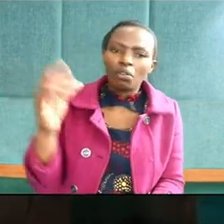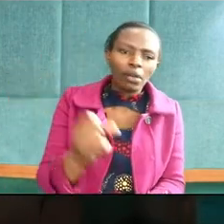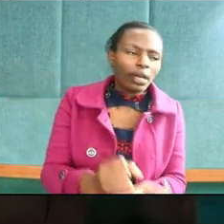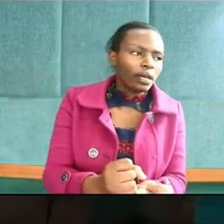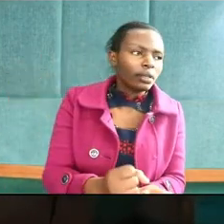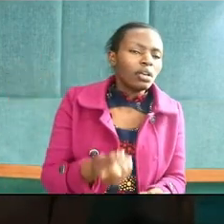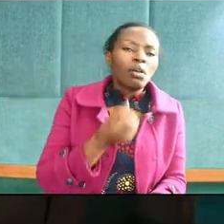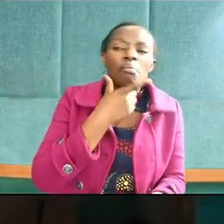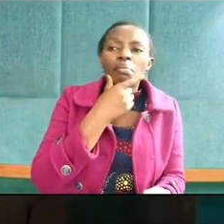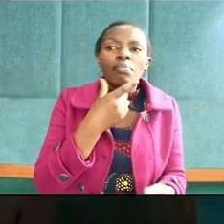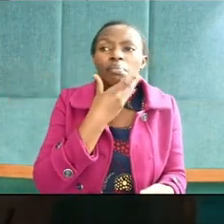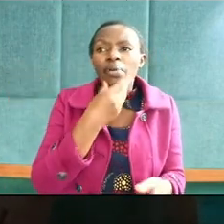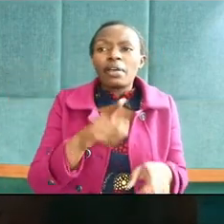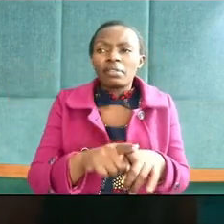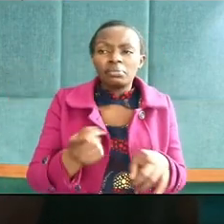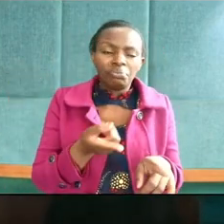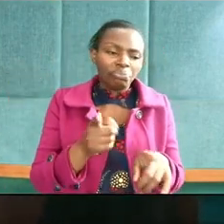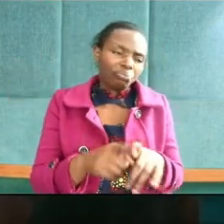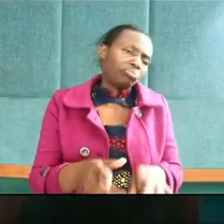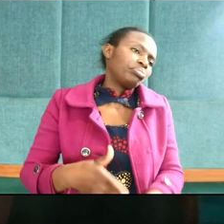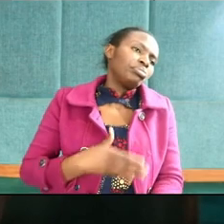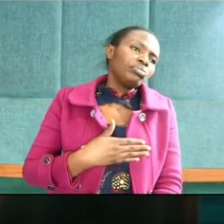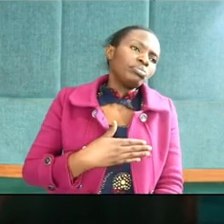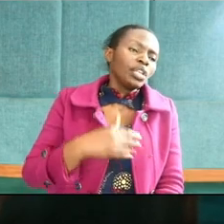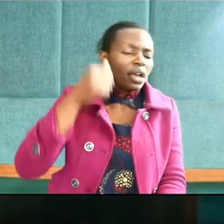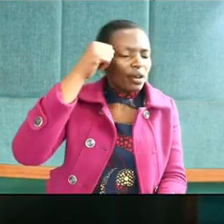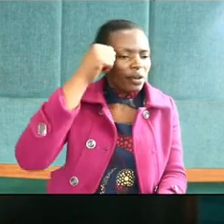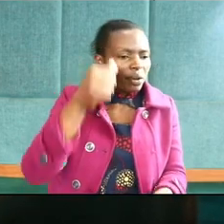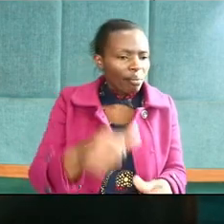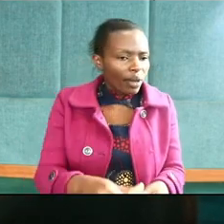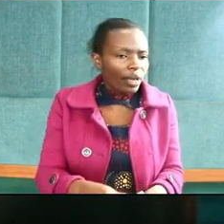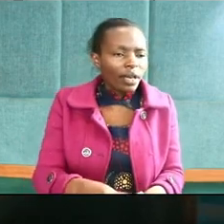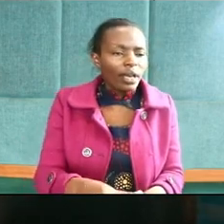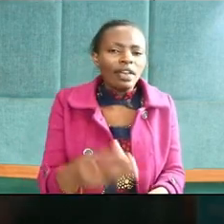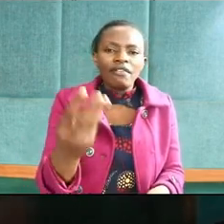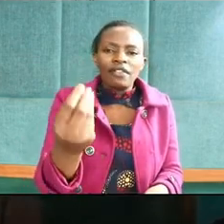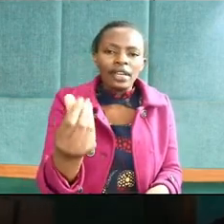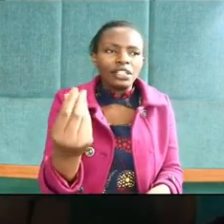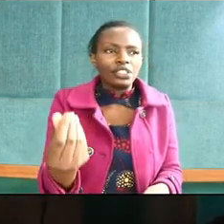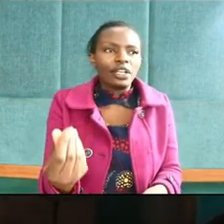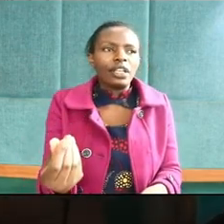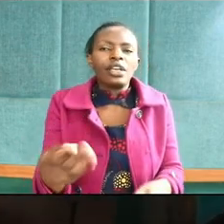Brothers and sisters, we are to remain financially stable.